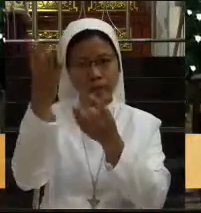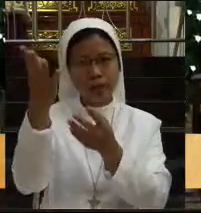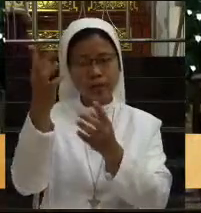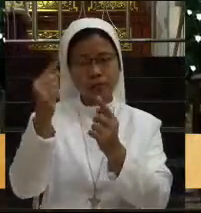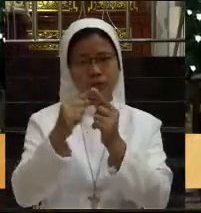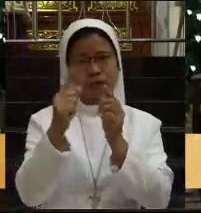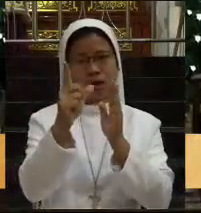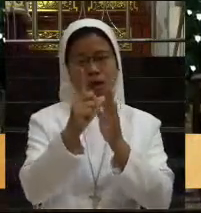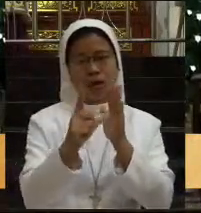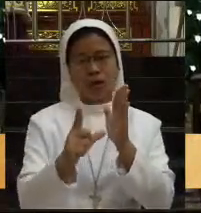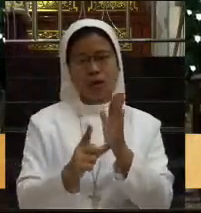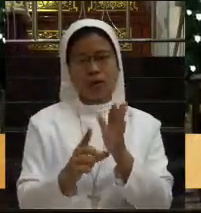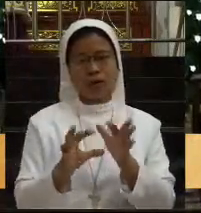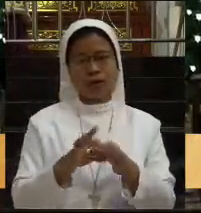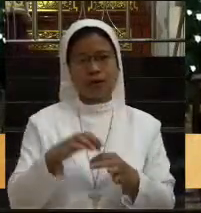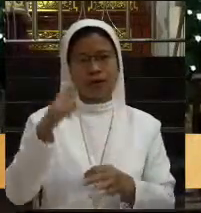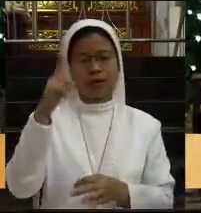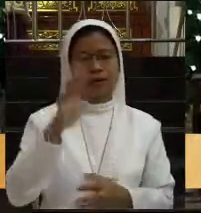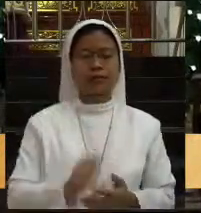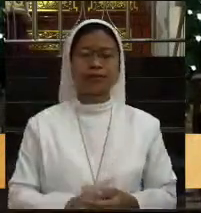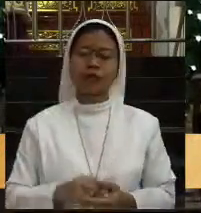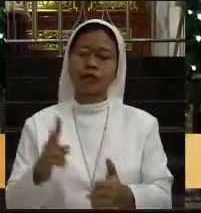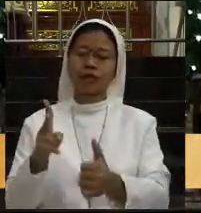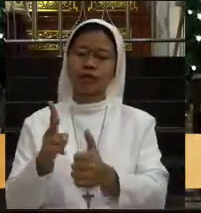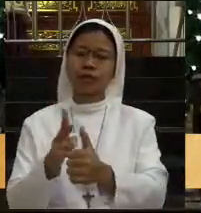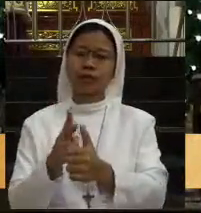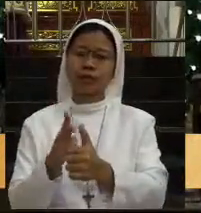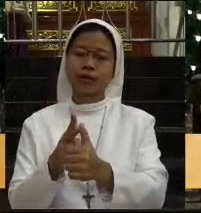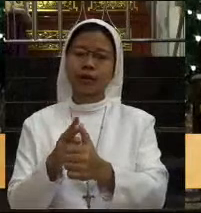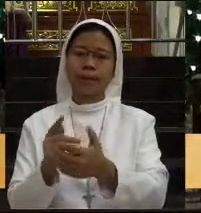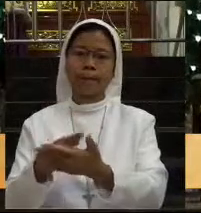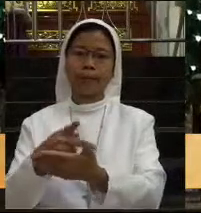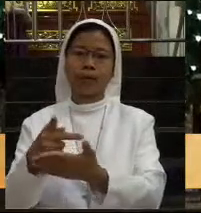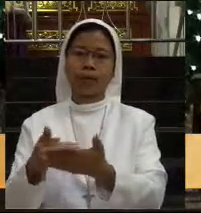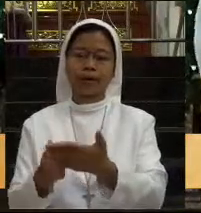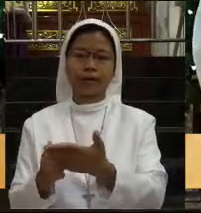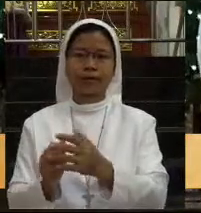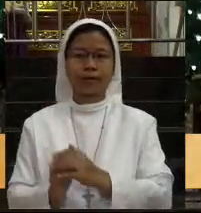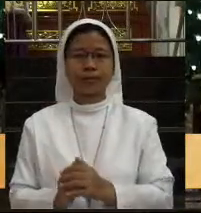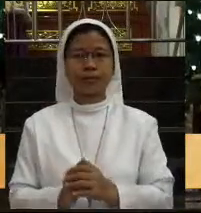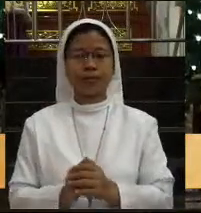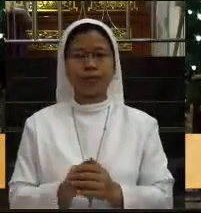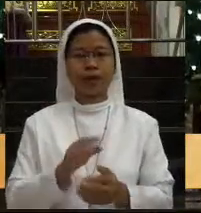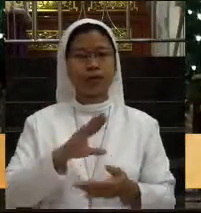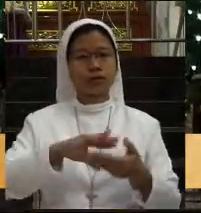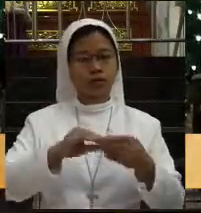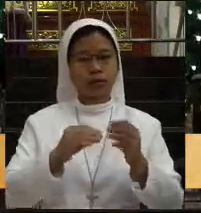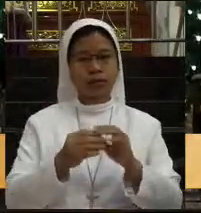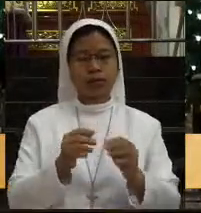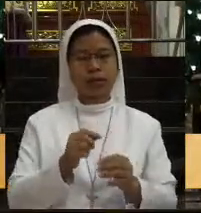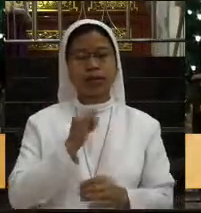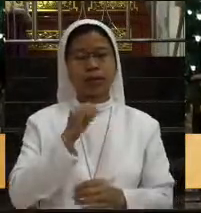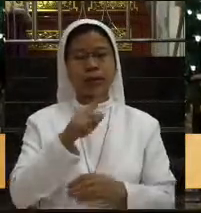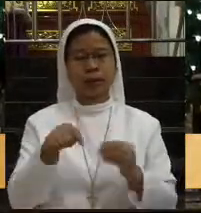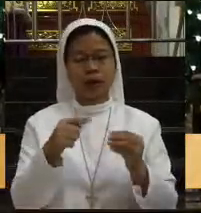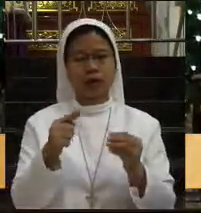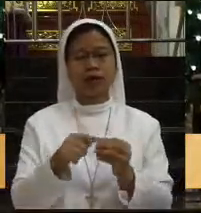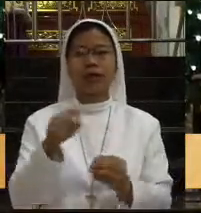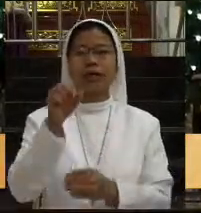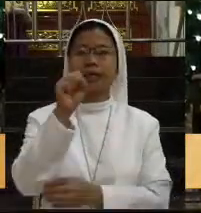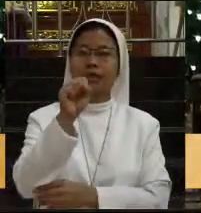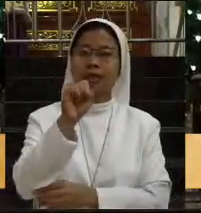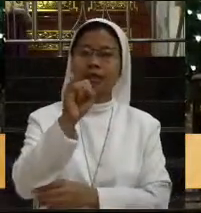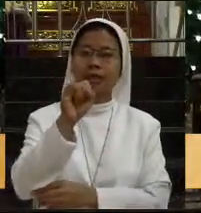God. Now, the second part of the narrative is with Simeon. Simeon,